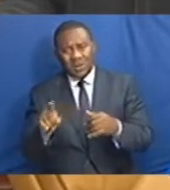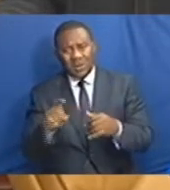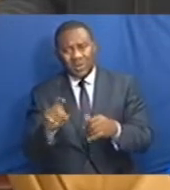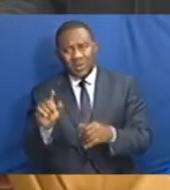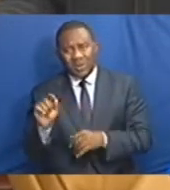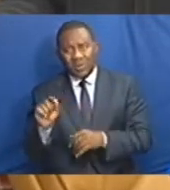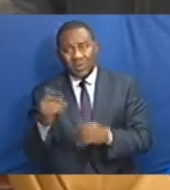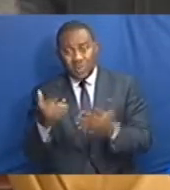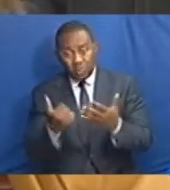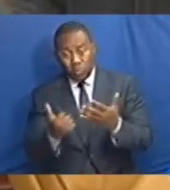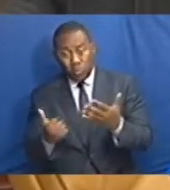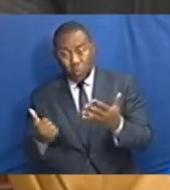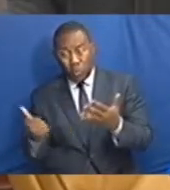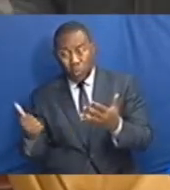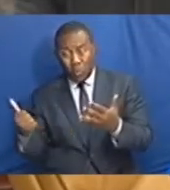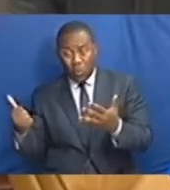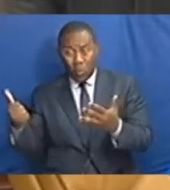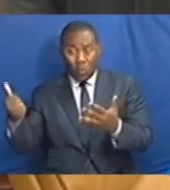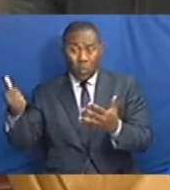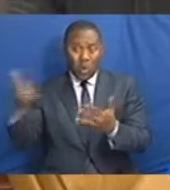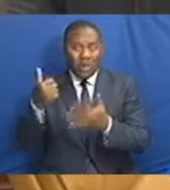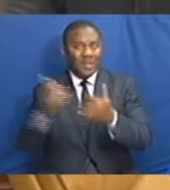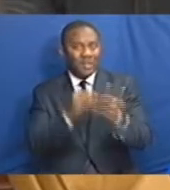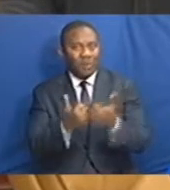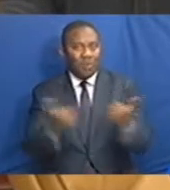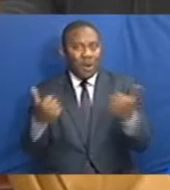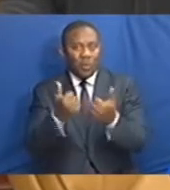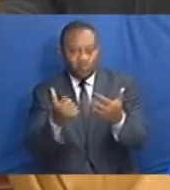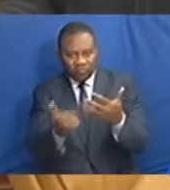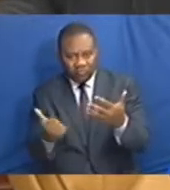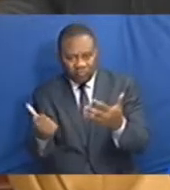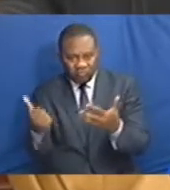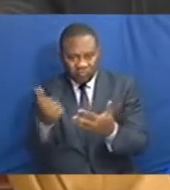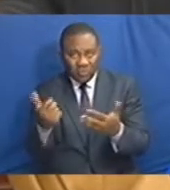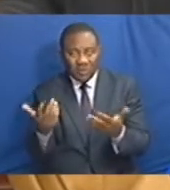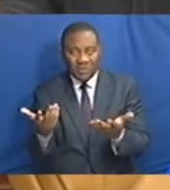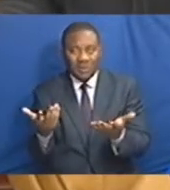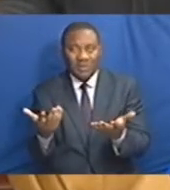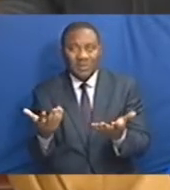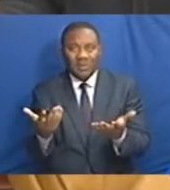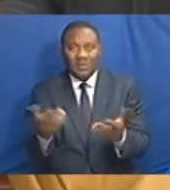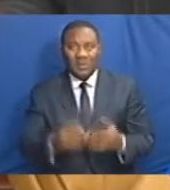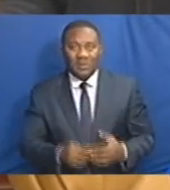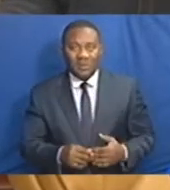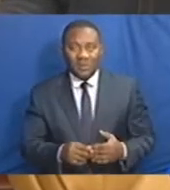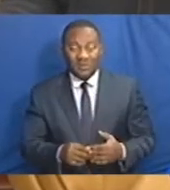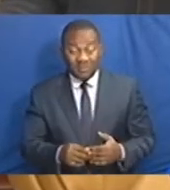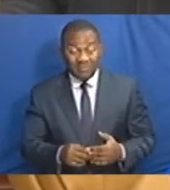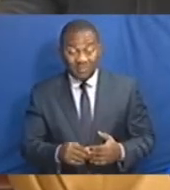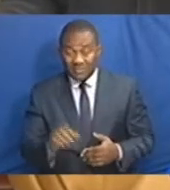it, at least with all the challenges that we have, we've managed to reduce it by